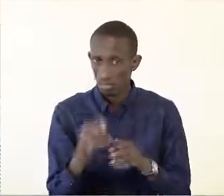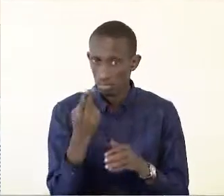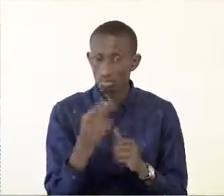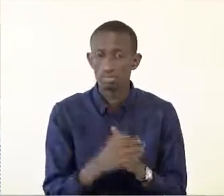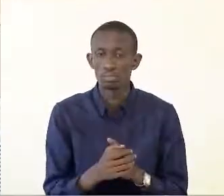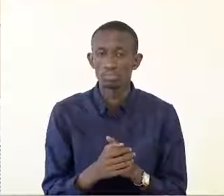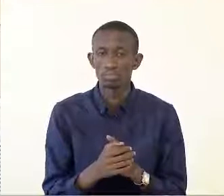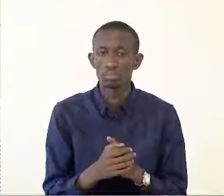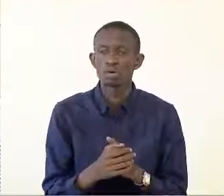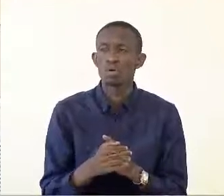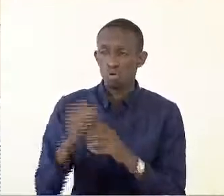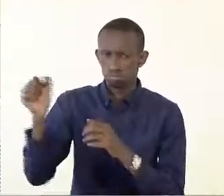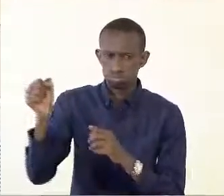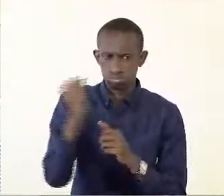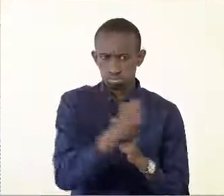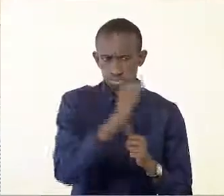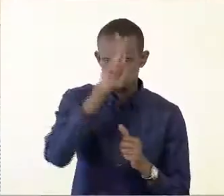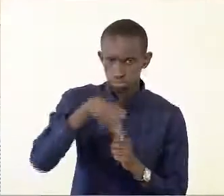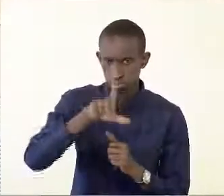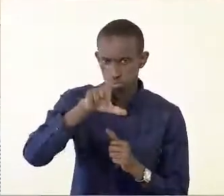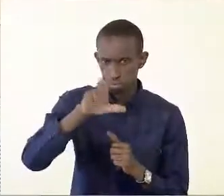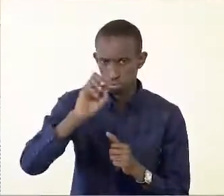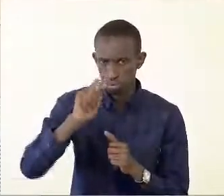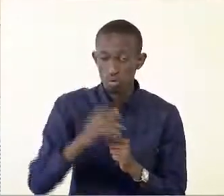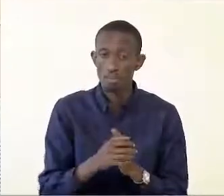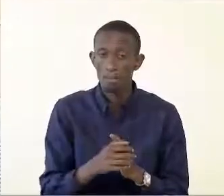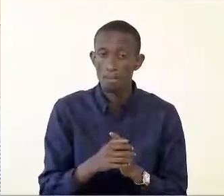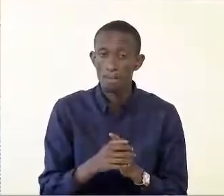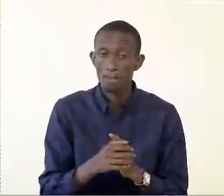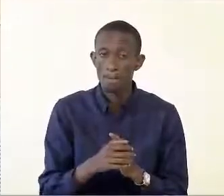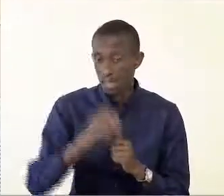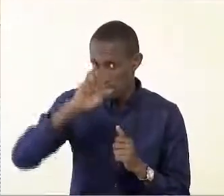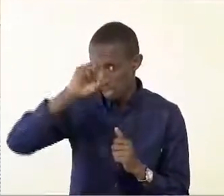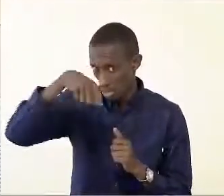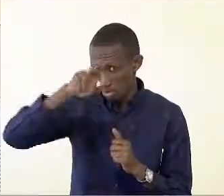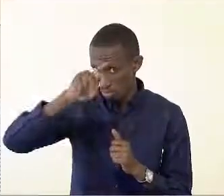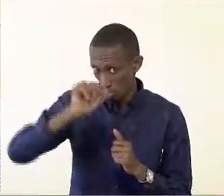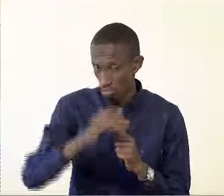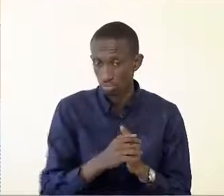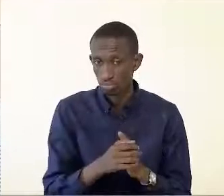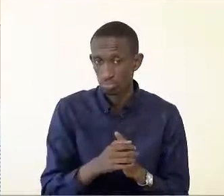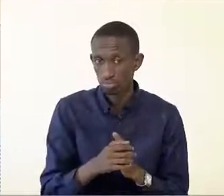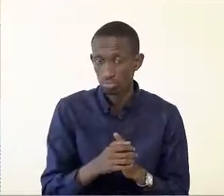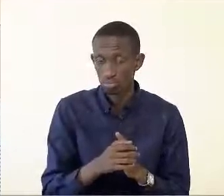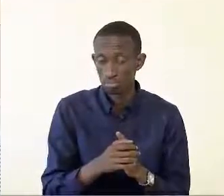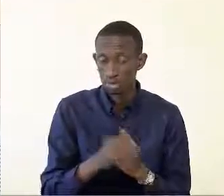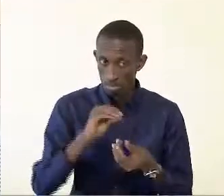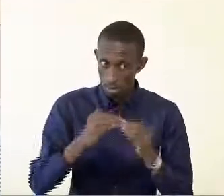To plot the equation. To plot the equation on a graph